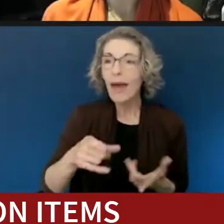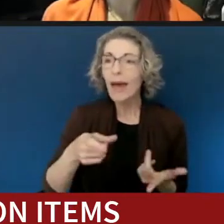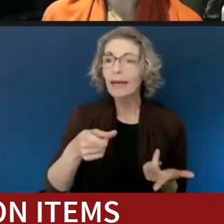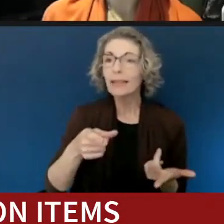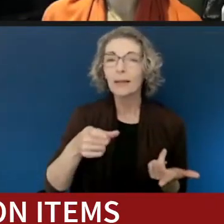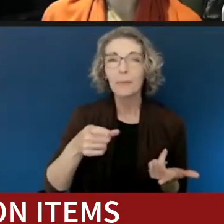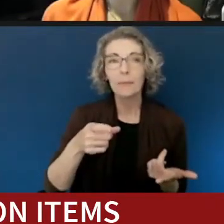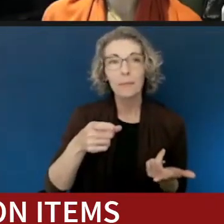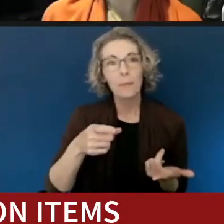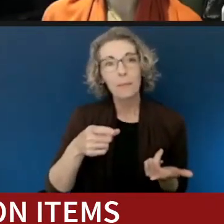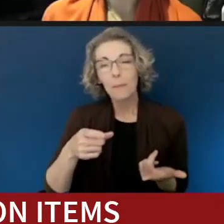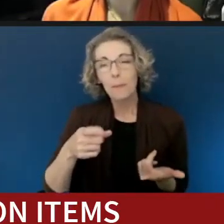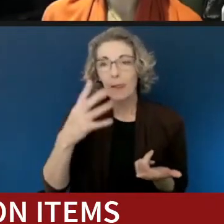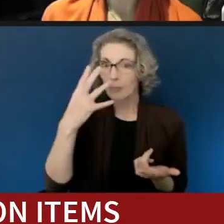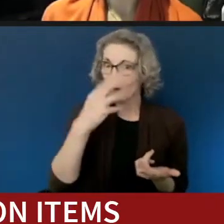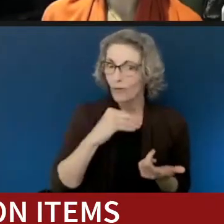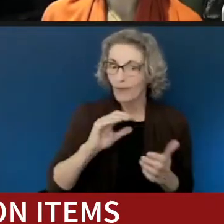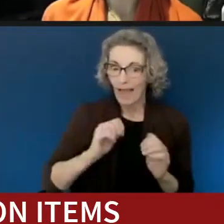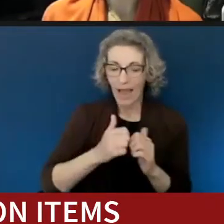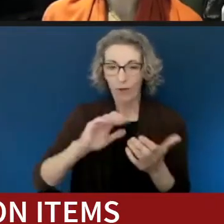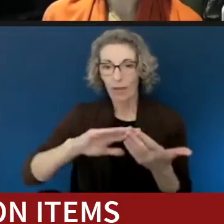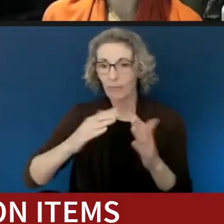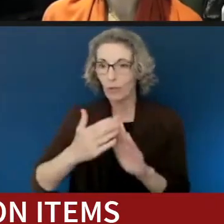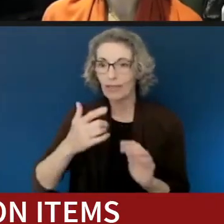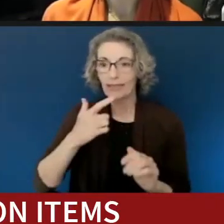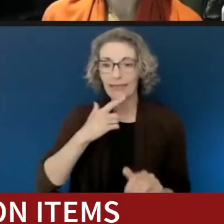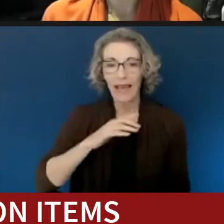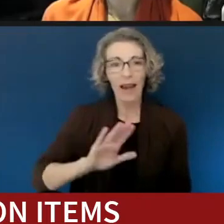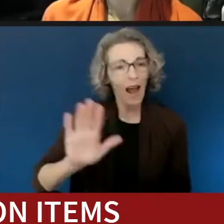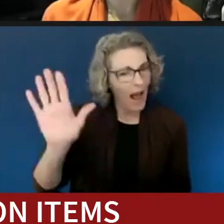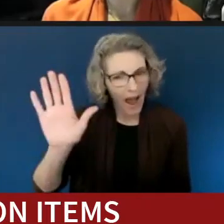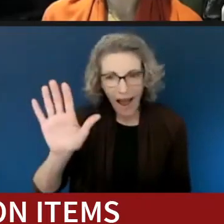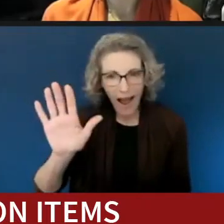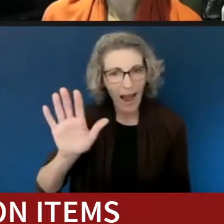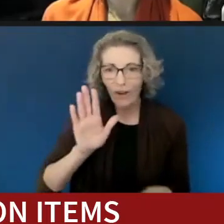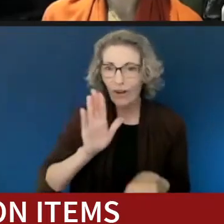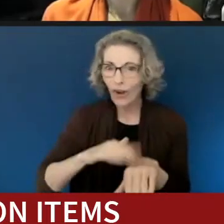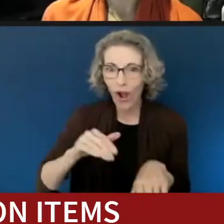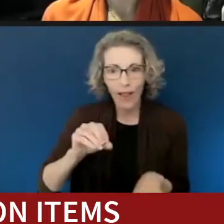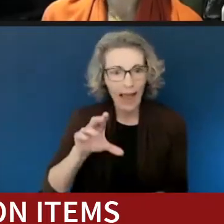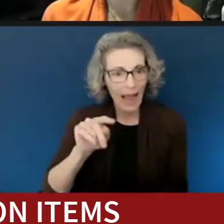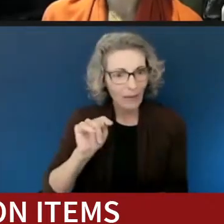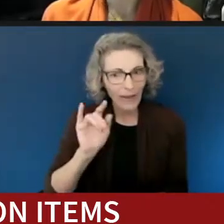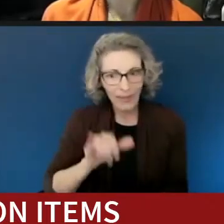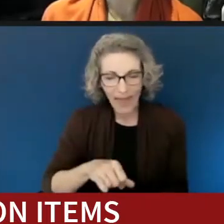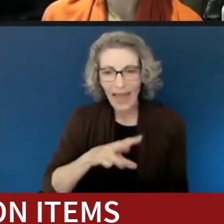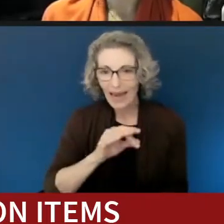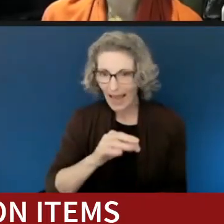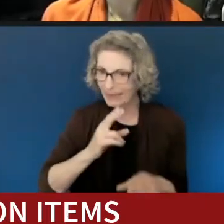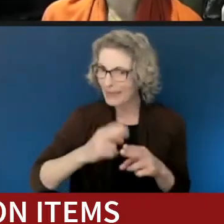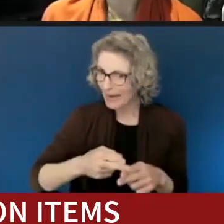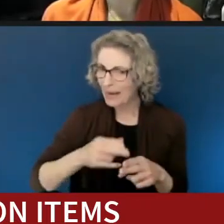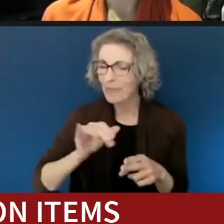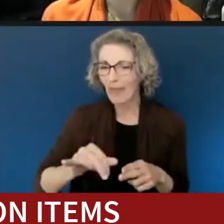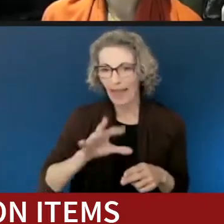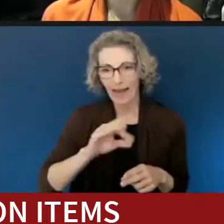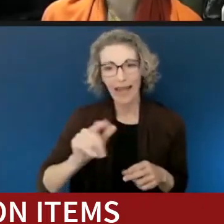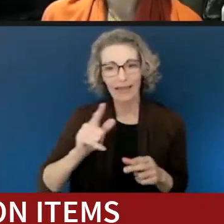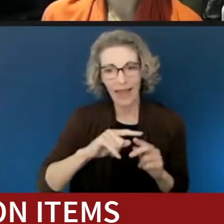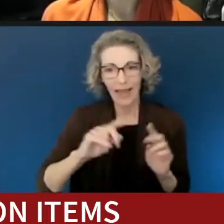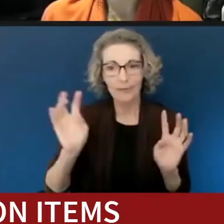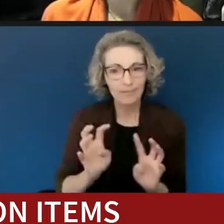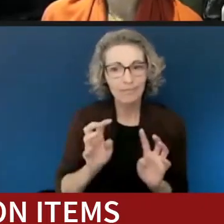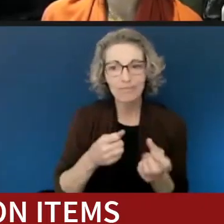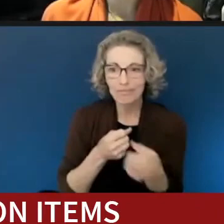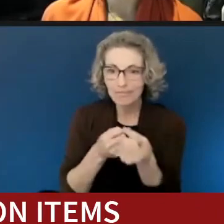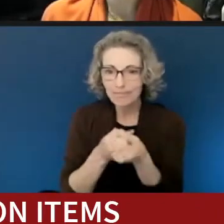way that the community was kind of calling out and coming together. And I hope that we're each able to take